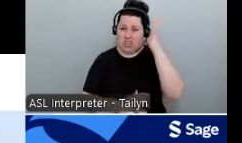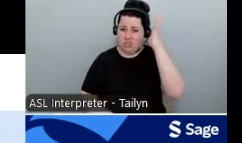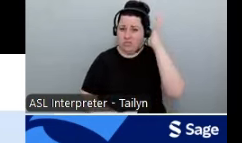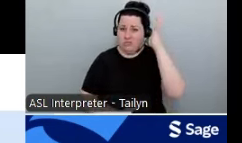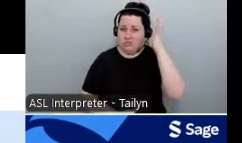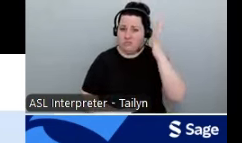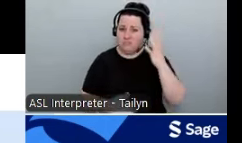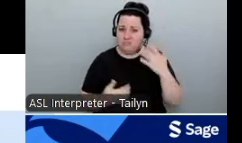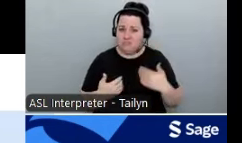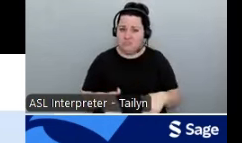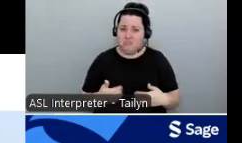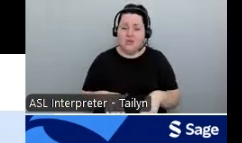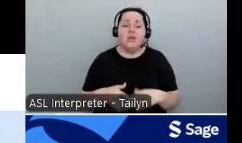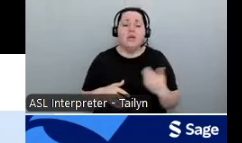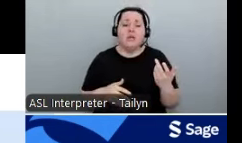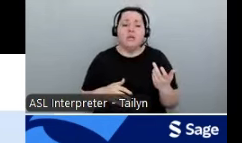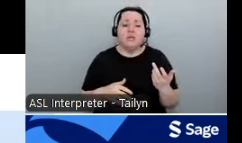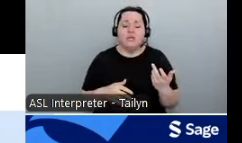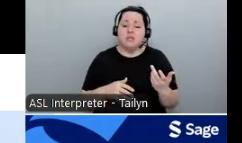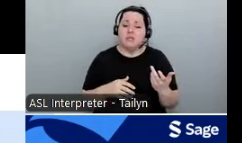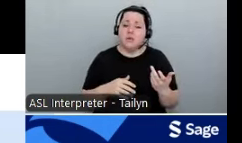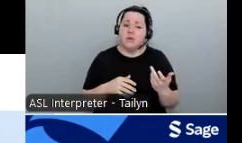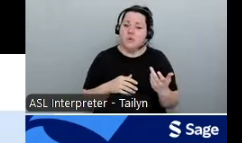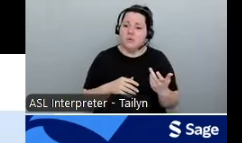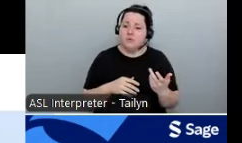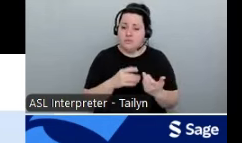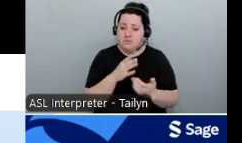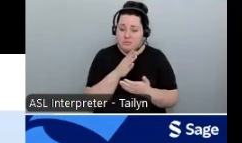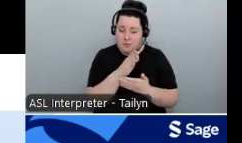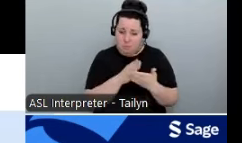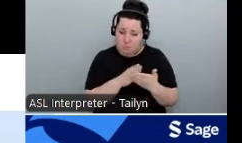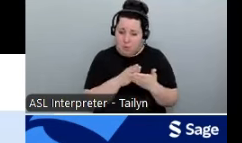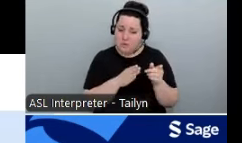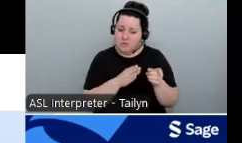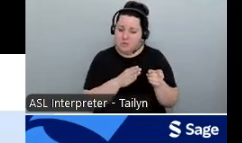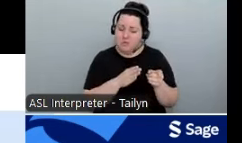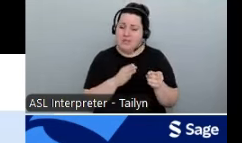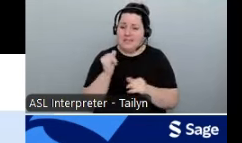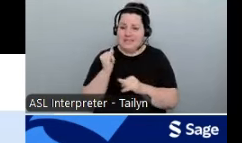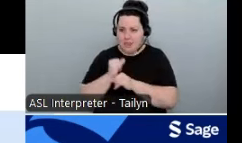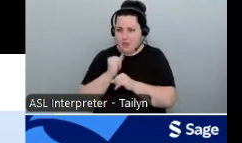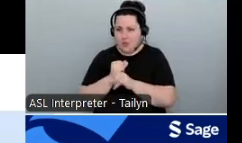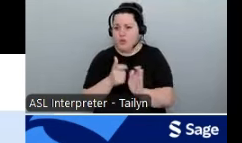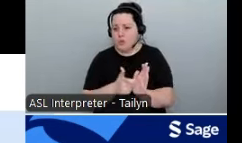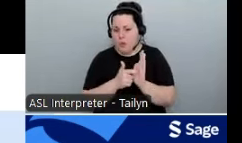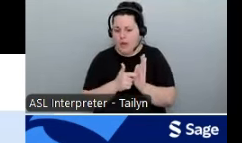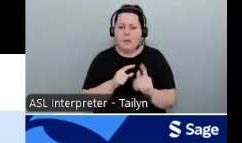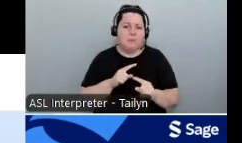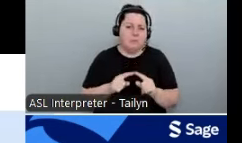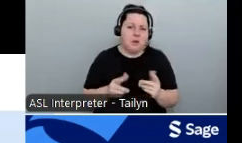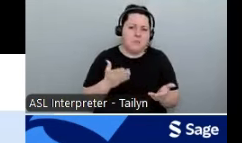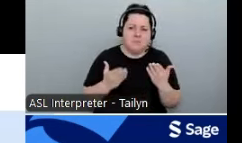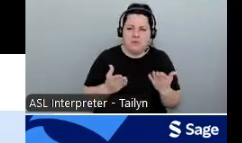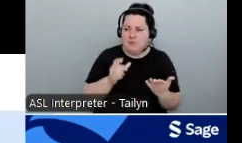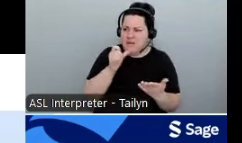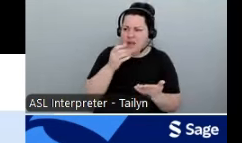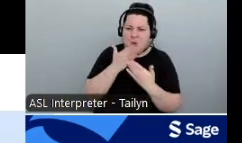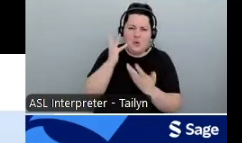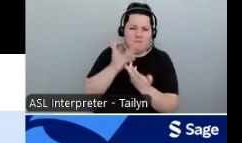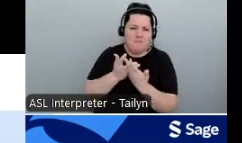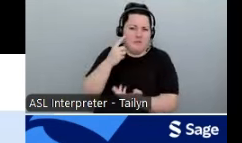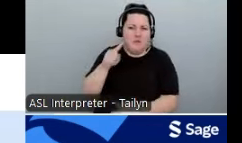are also parts and segments that are required by the institution but may not be suitable to include